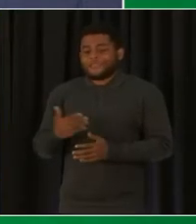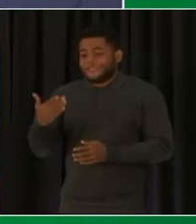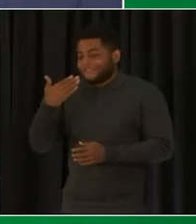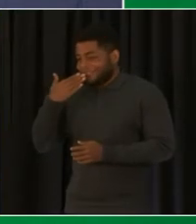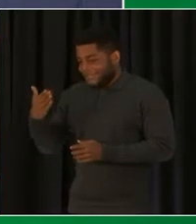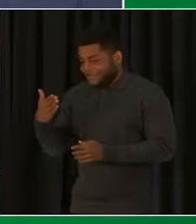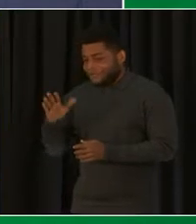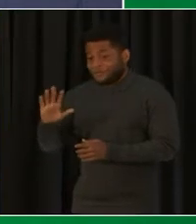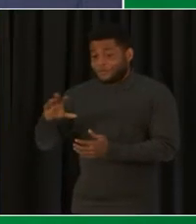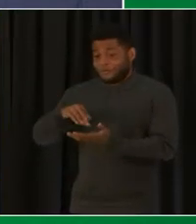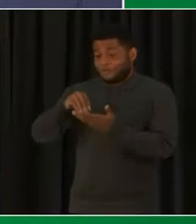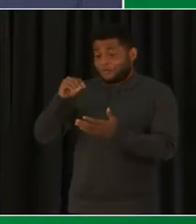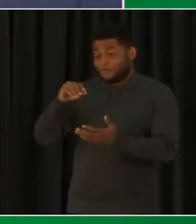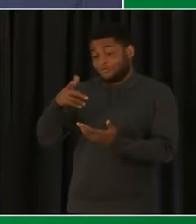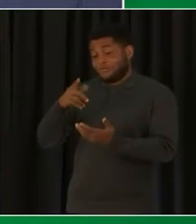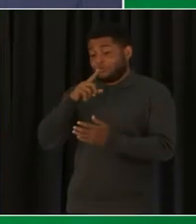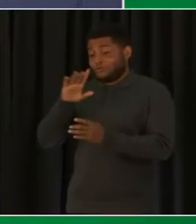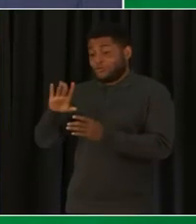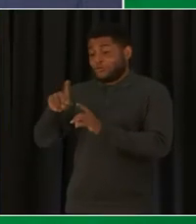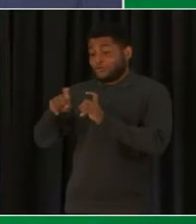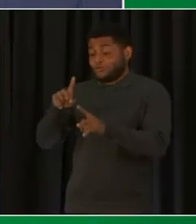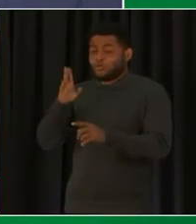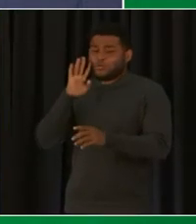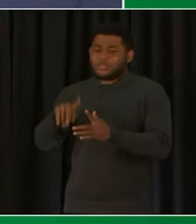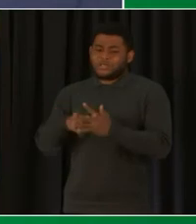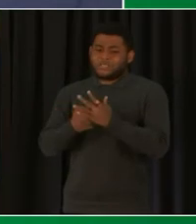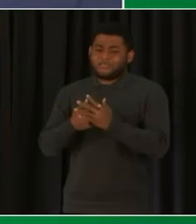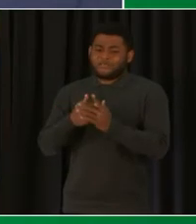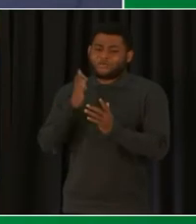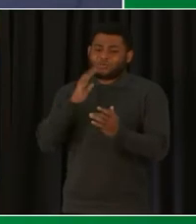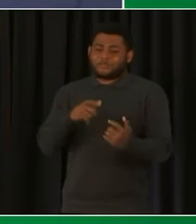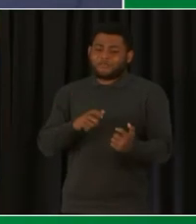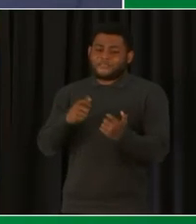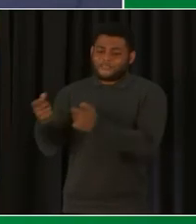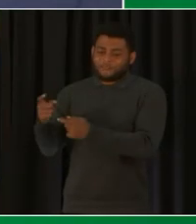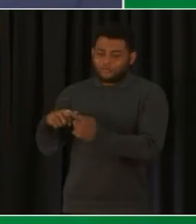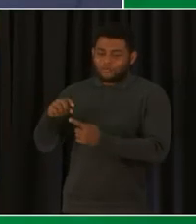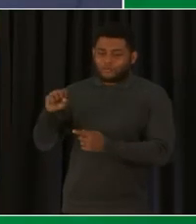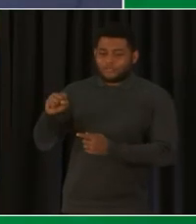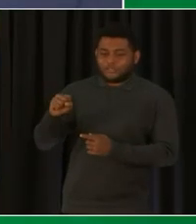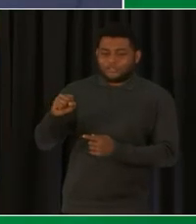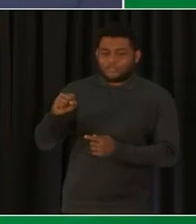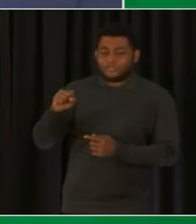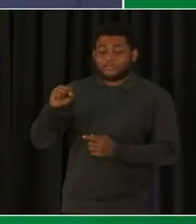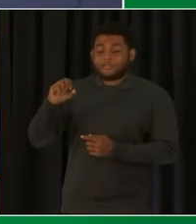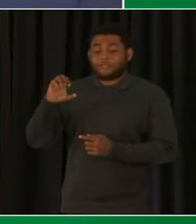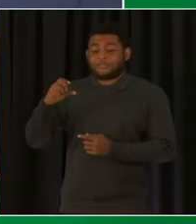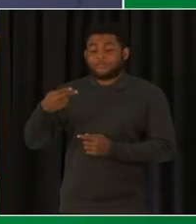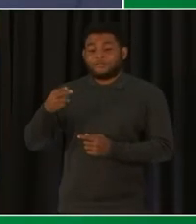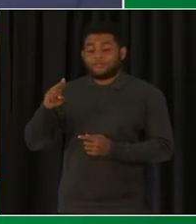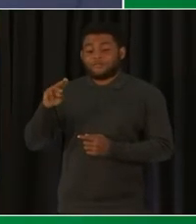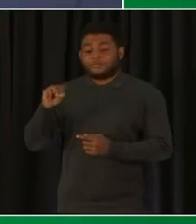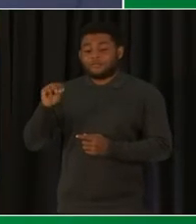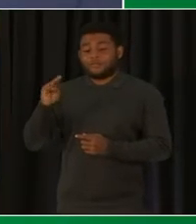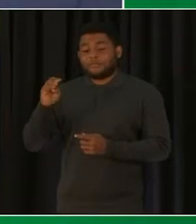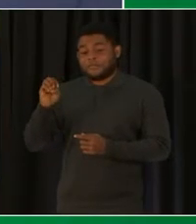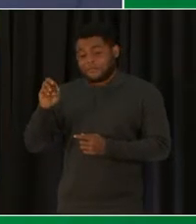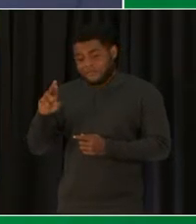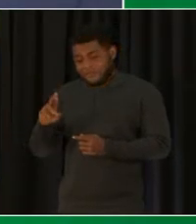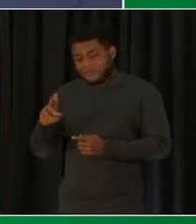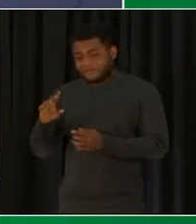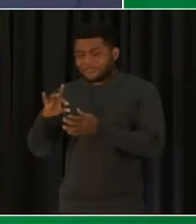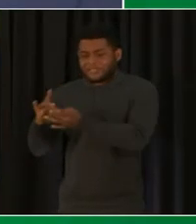I will start with and then also turn to Dr. Schumacher, who can talk a little bit more about our testing,